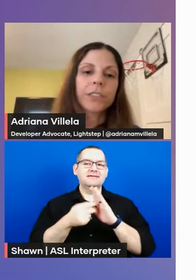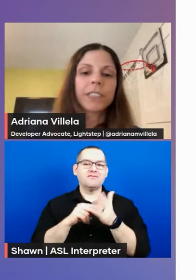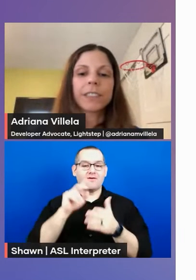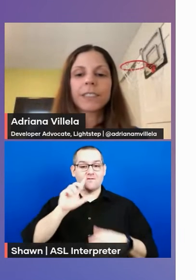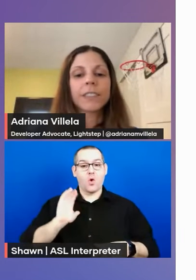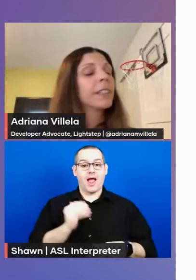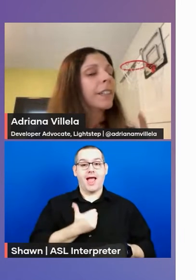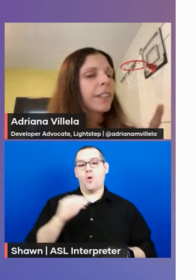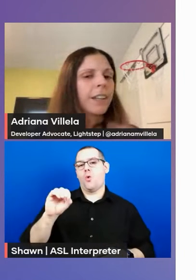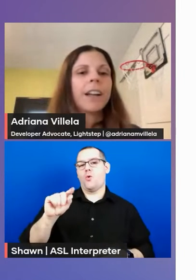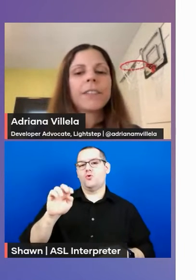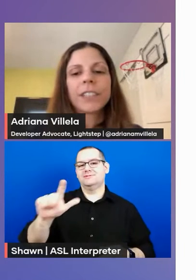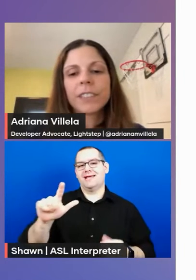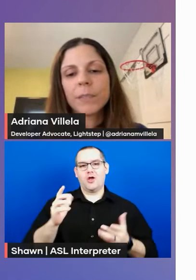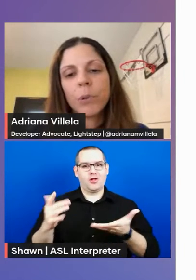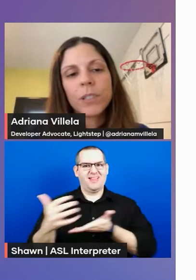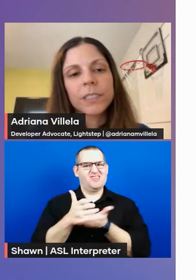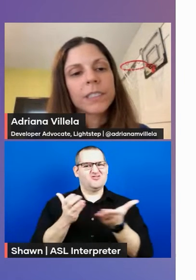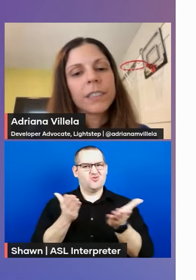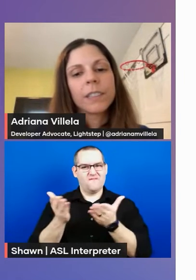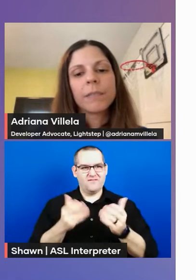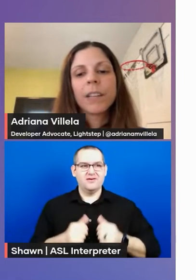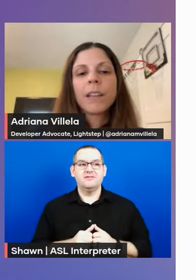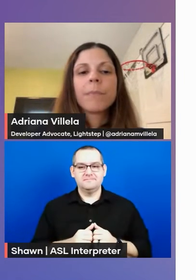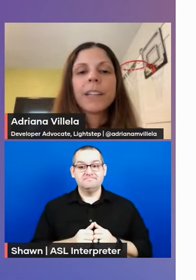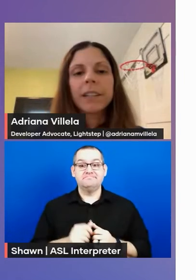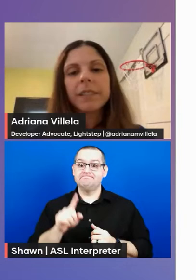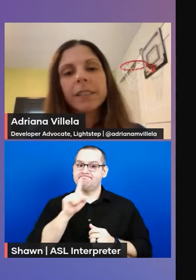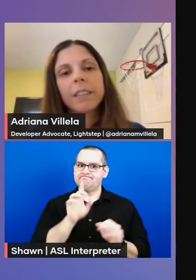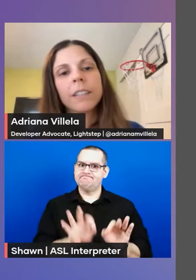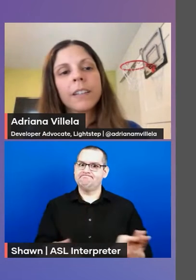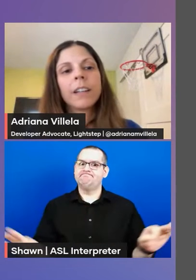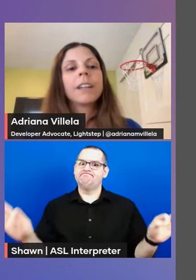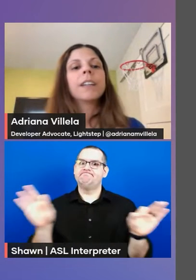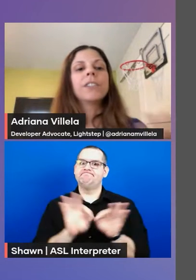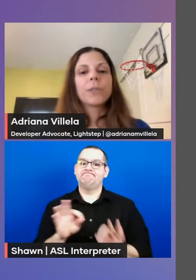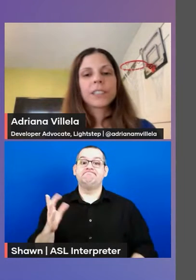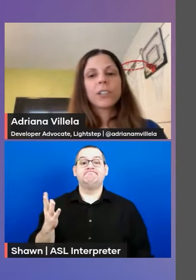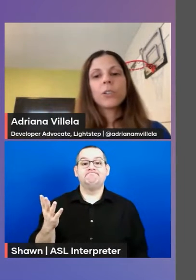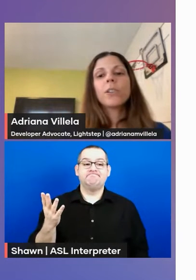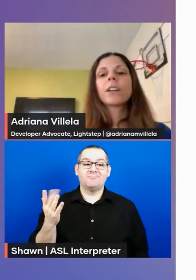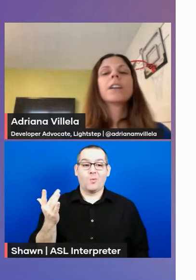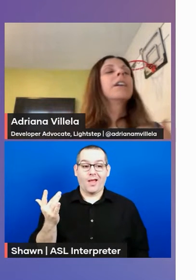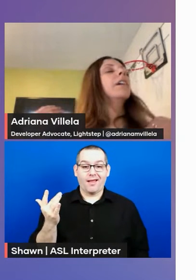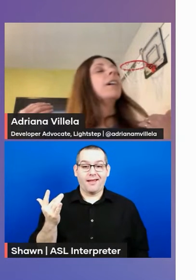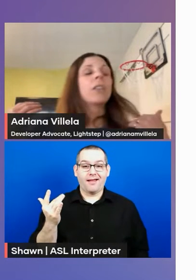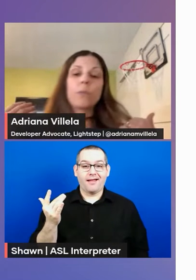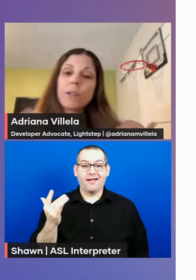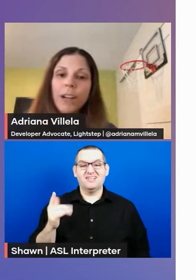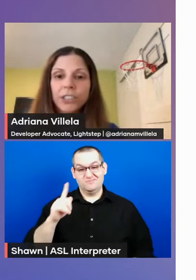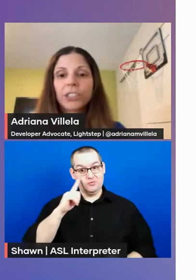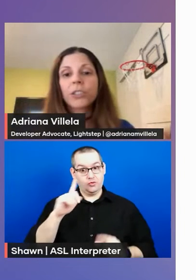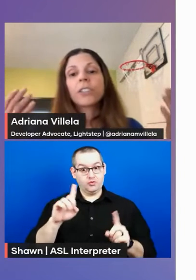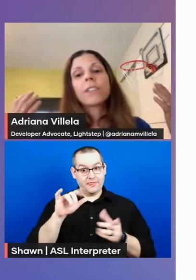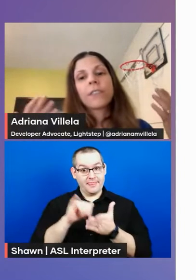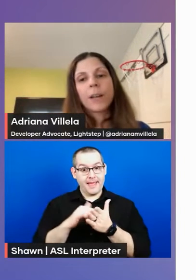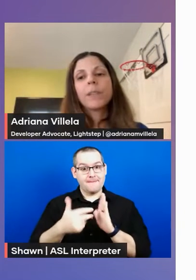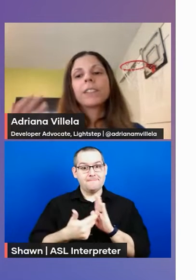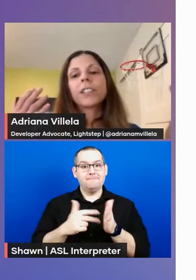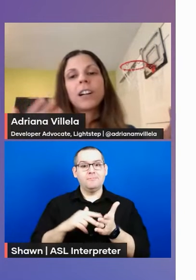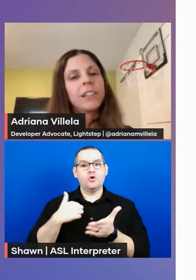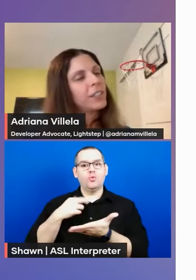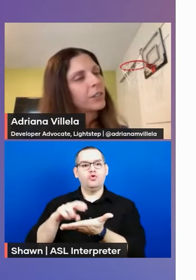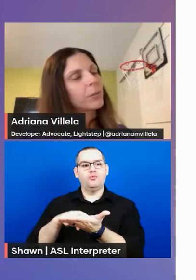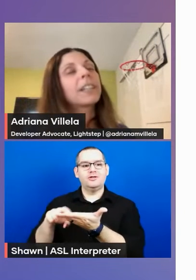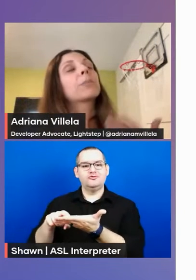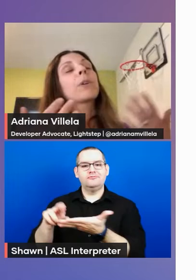collector service. And this is important because in doing so, we register them